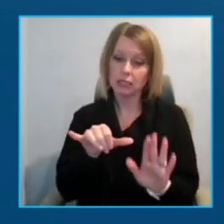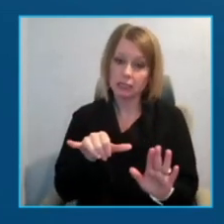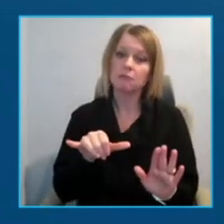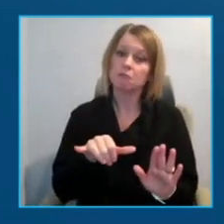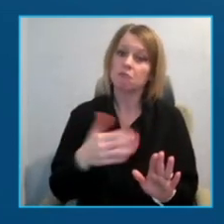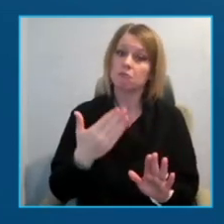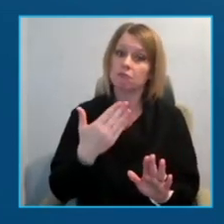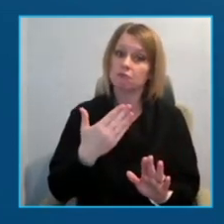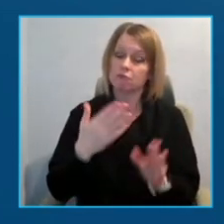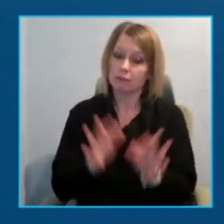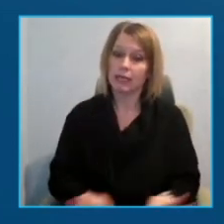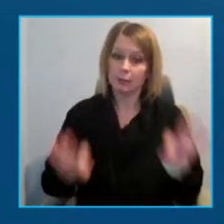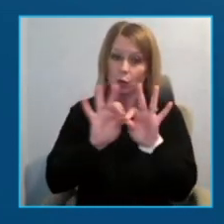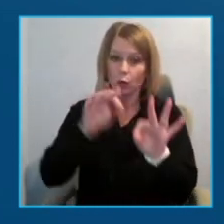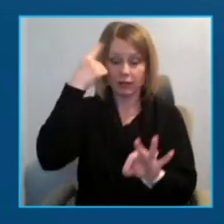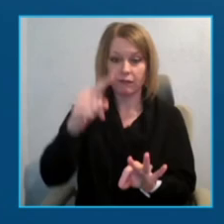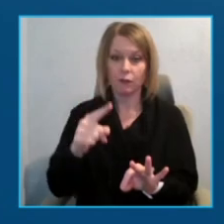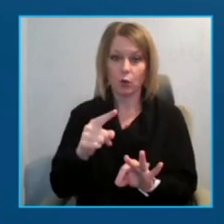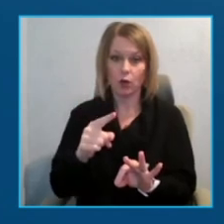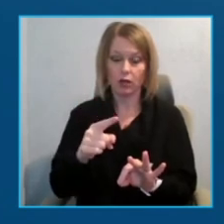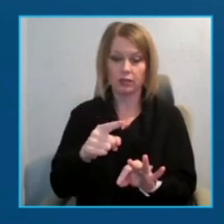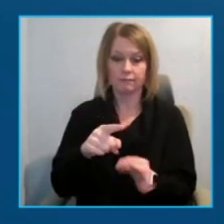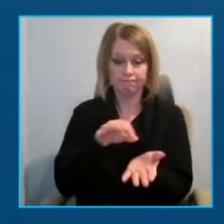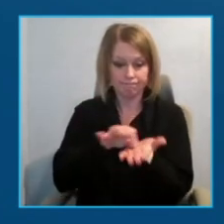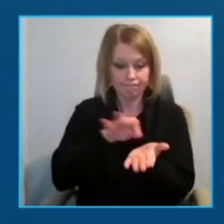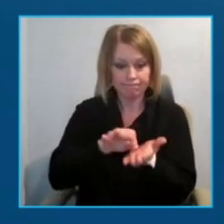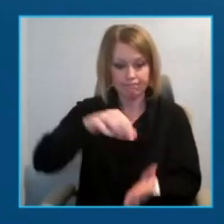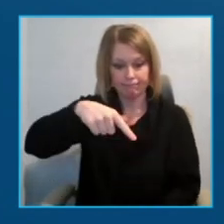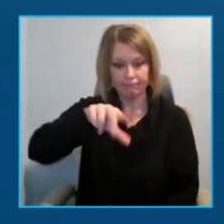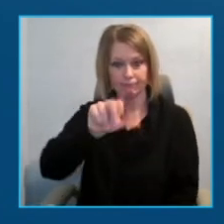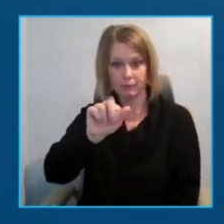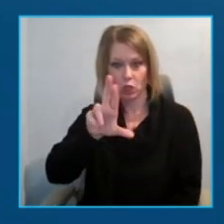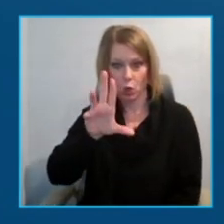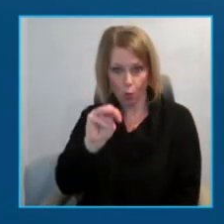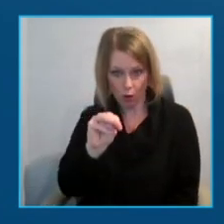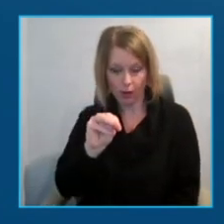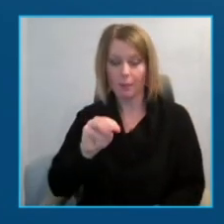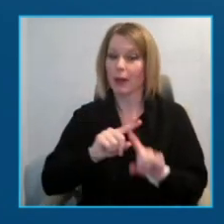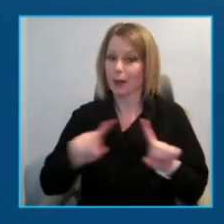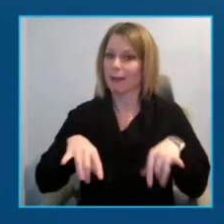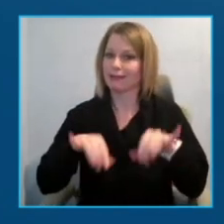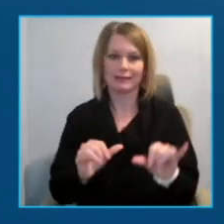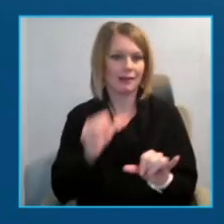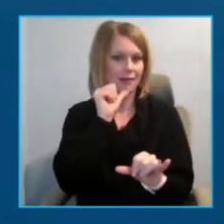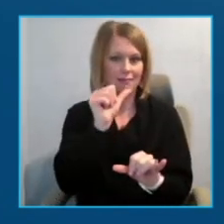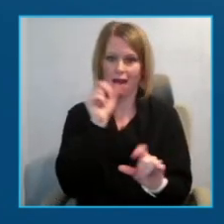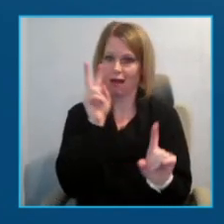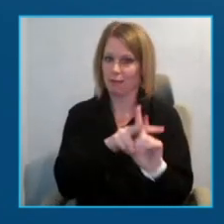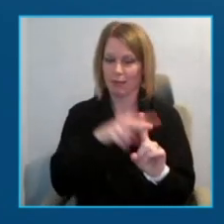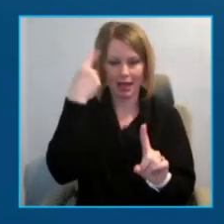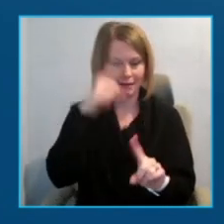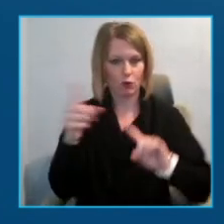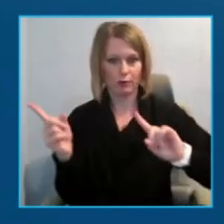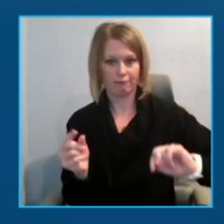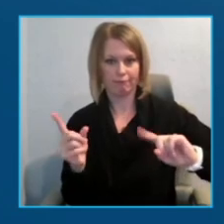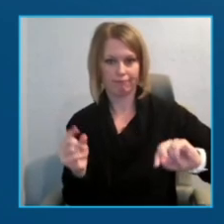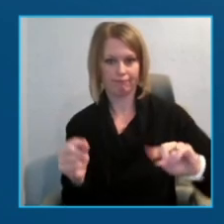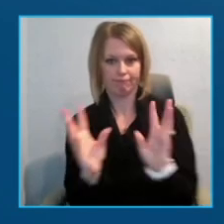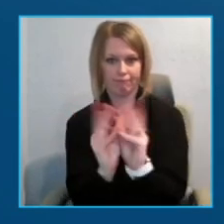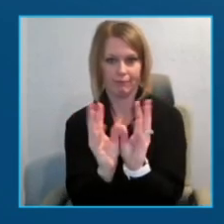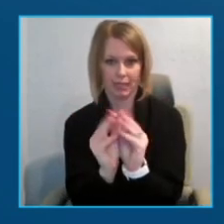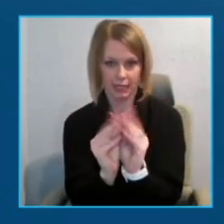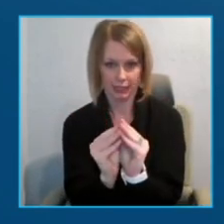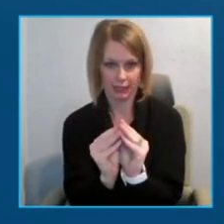is represented, does not count for the purposes of attending a meeting. In addition to